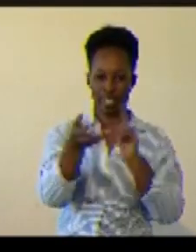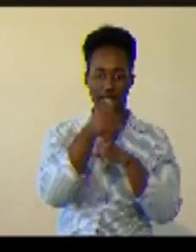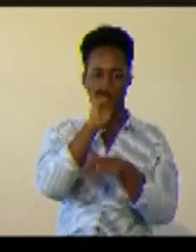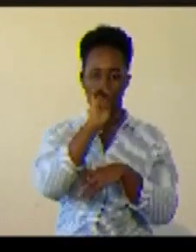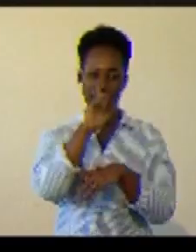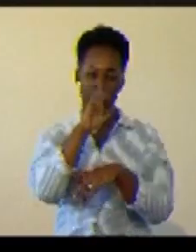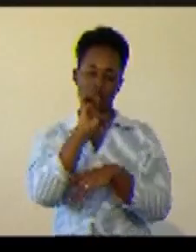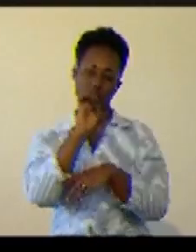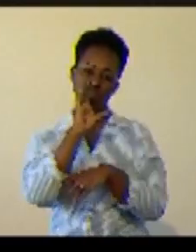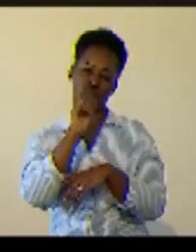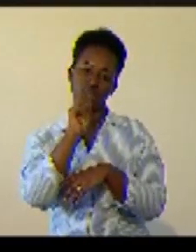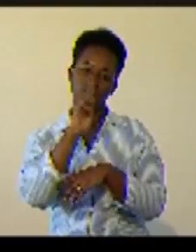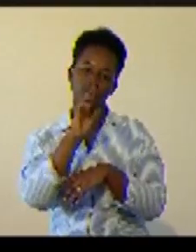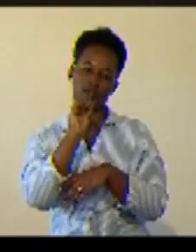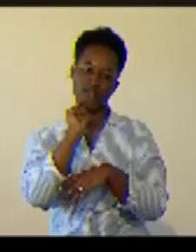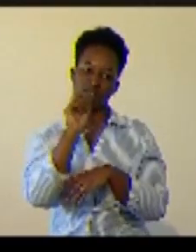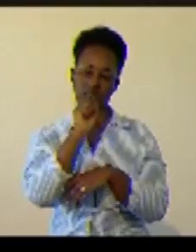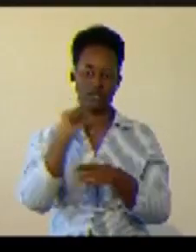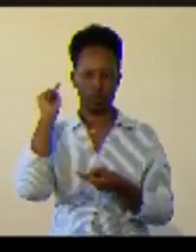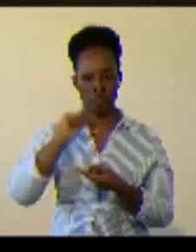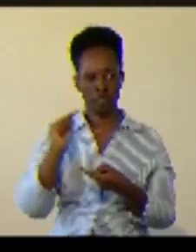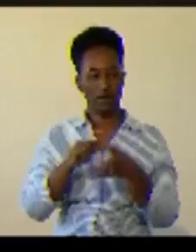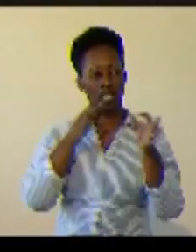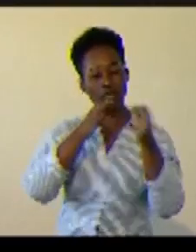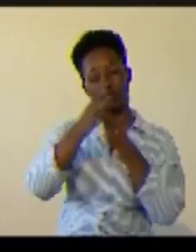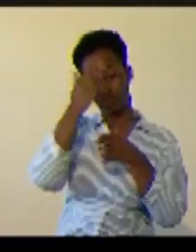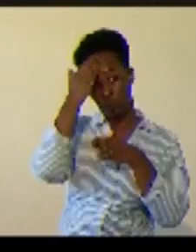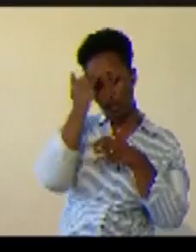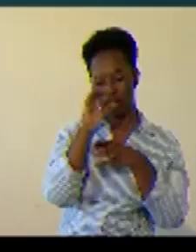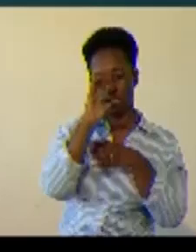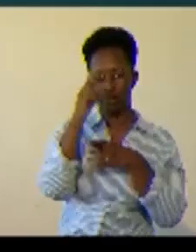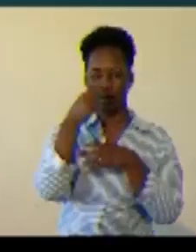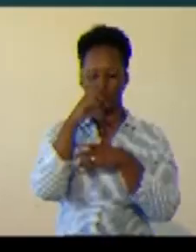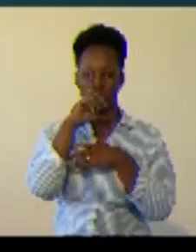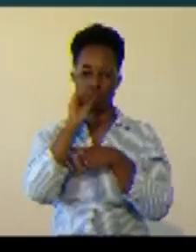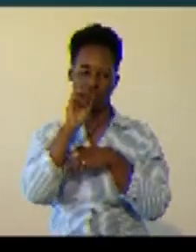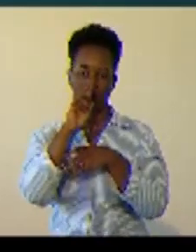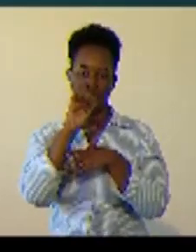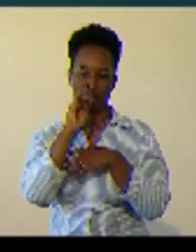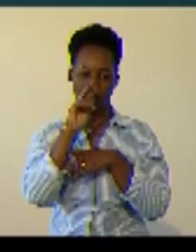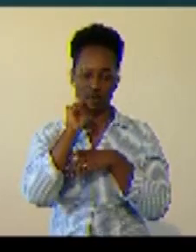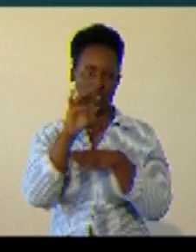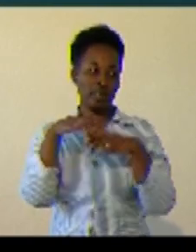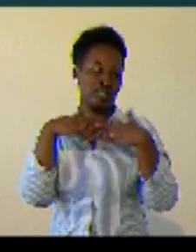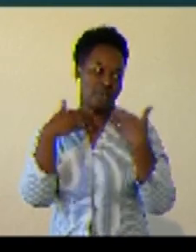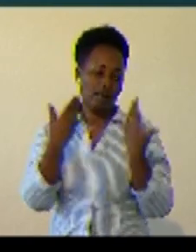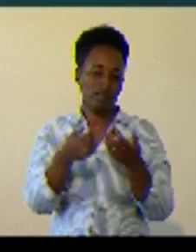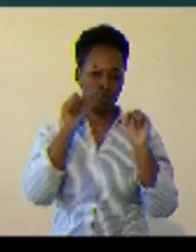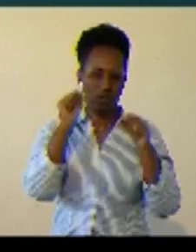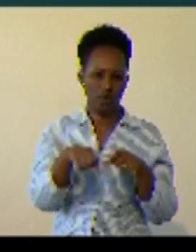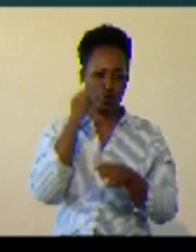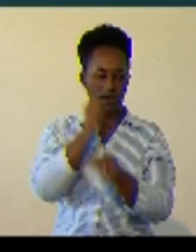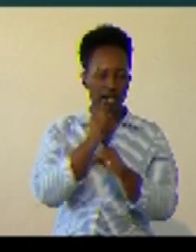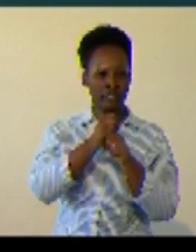reduces. Explain why chlorine rather than bromine would react more vigorously with a